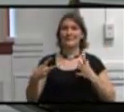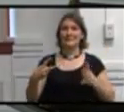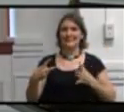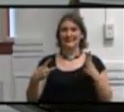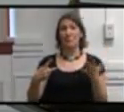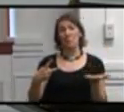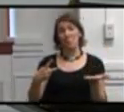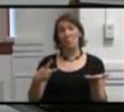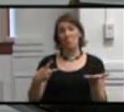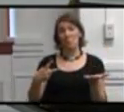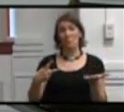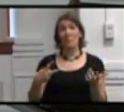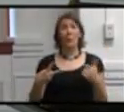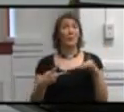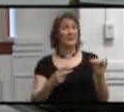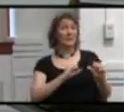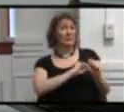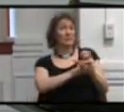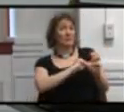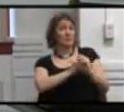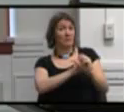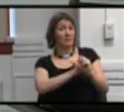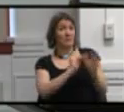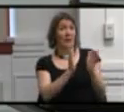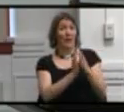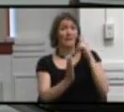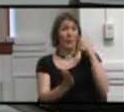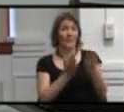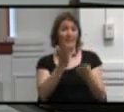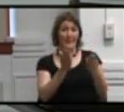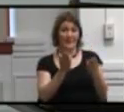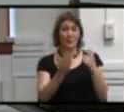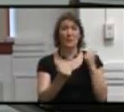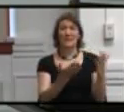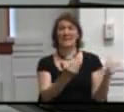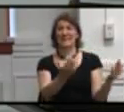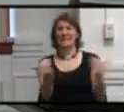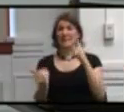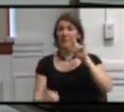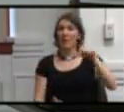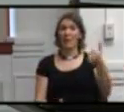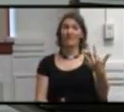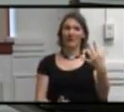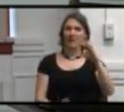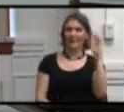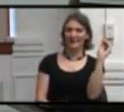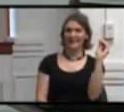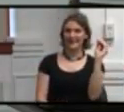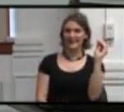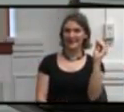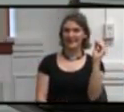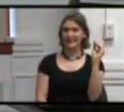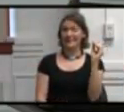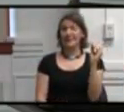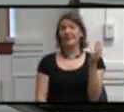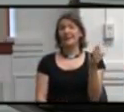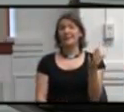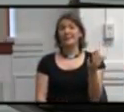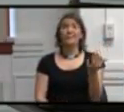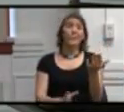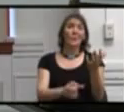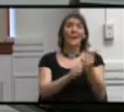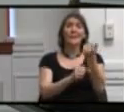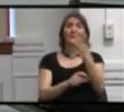did advertise the bids. We also solicited bids from five other companies. We received